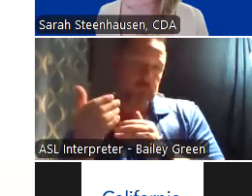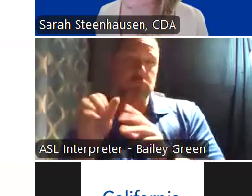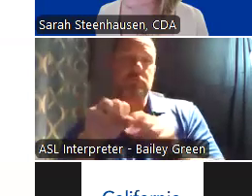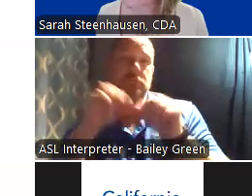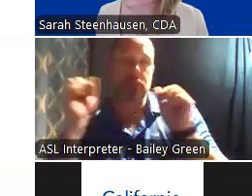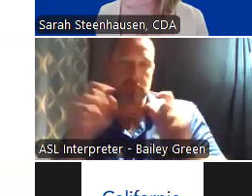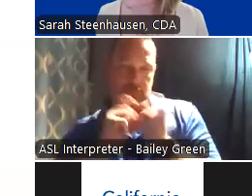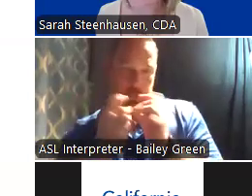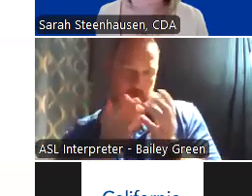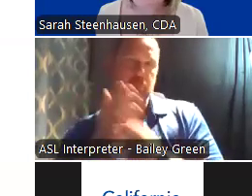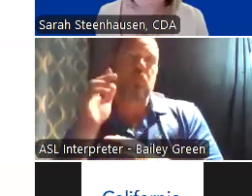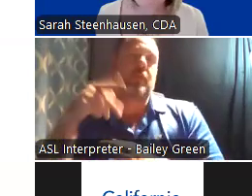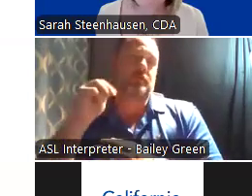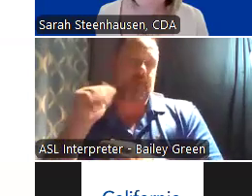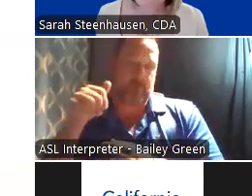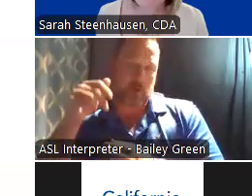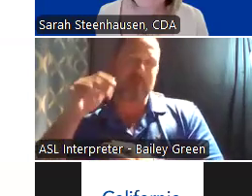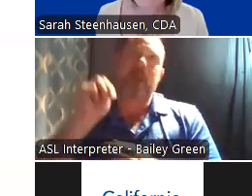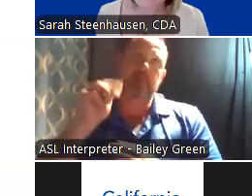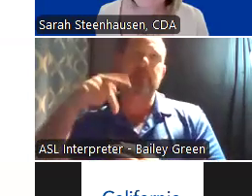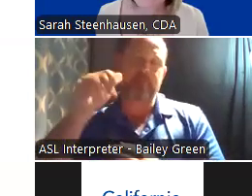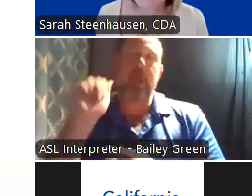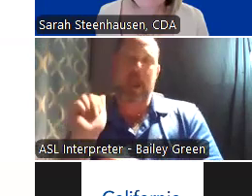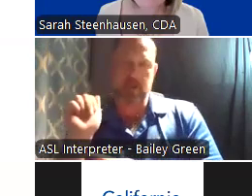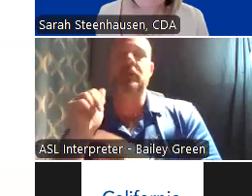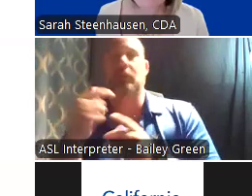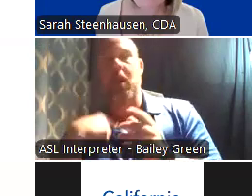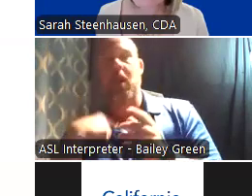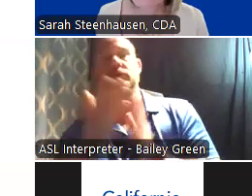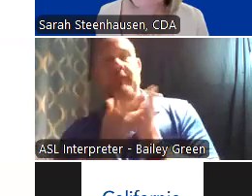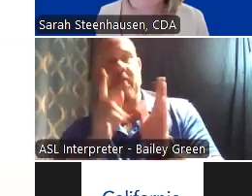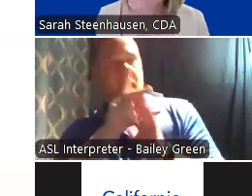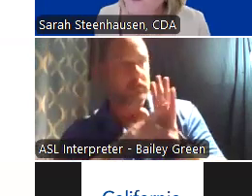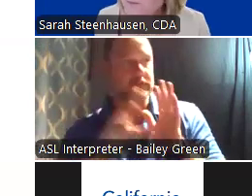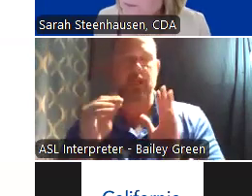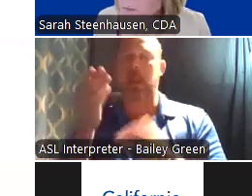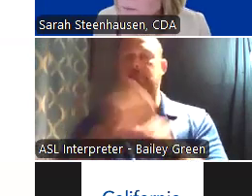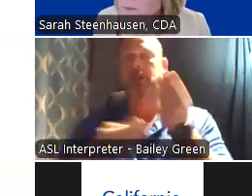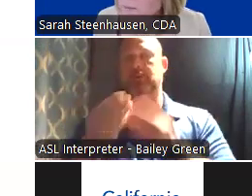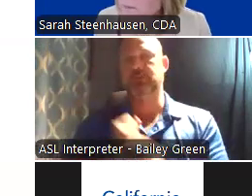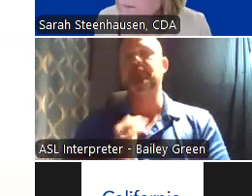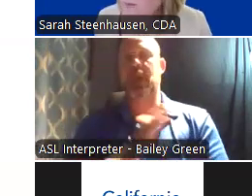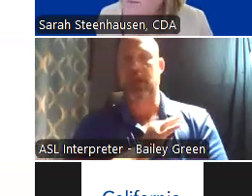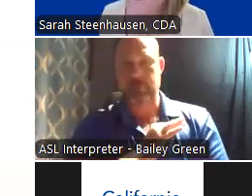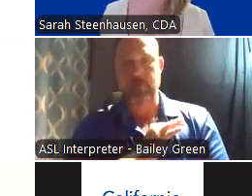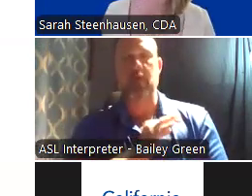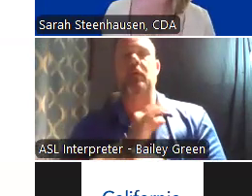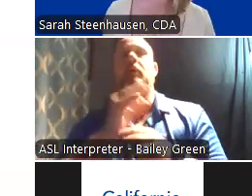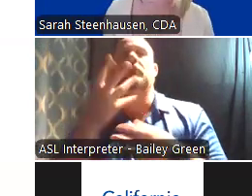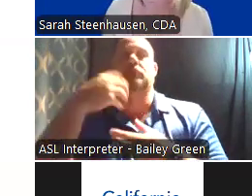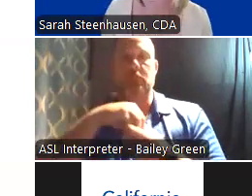Plan for Aging by speaking with some of our policy and budget staff. And then we have also embedded some